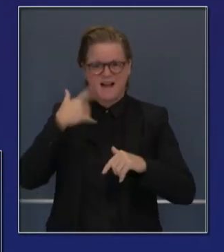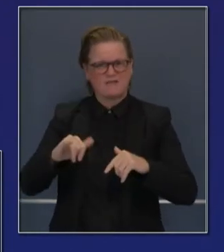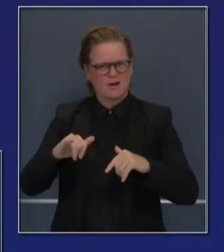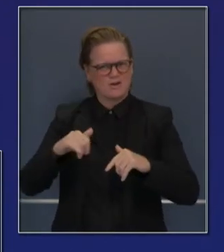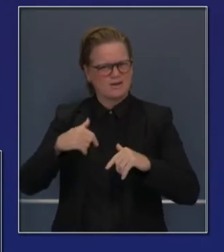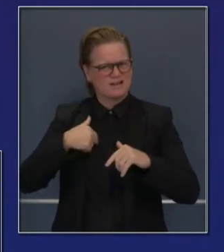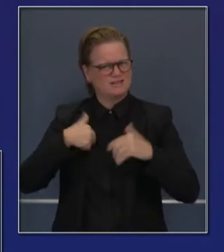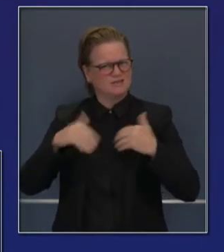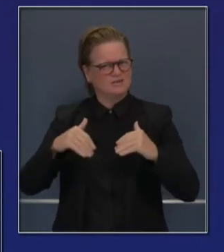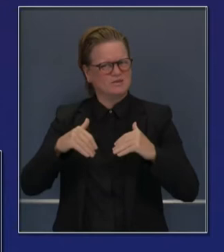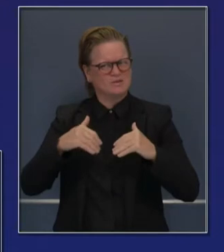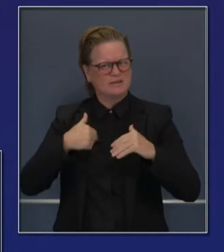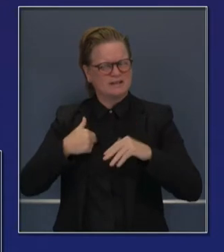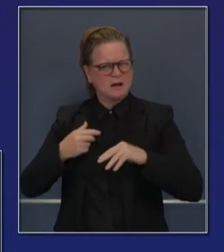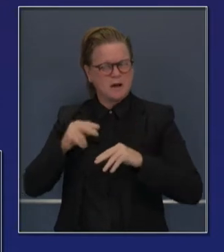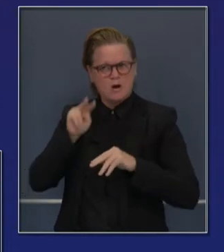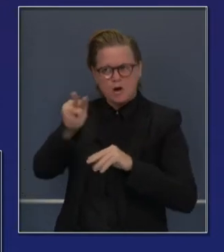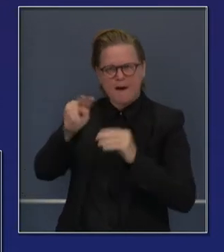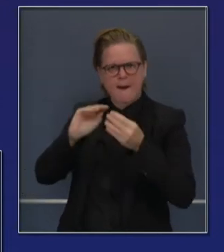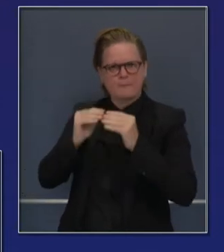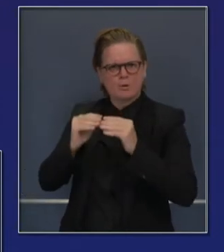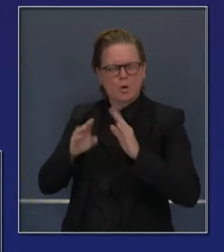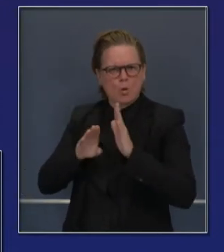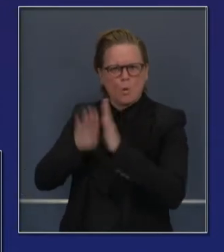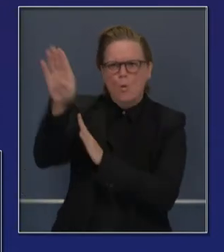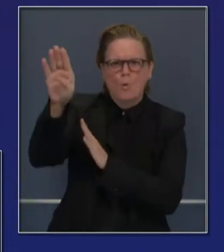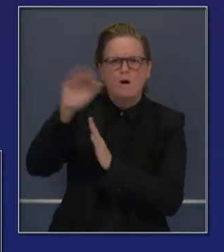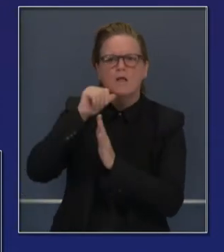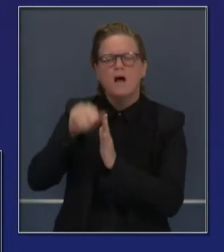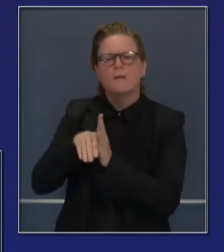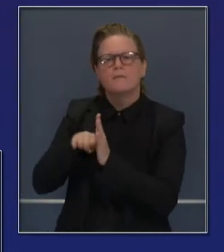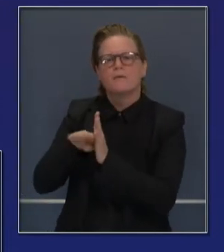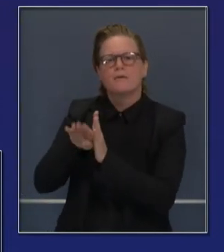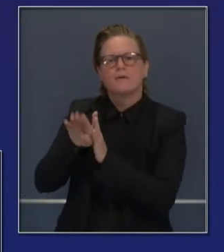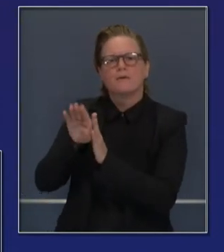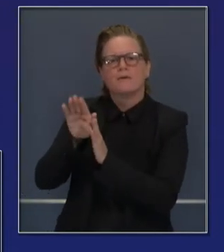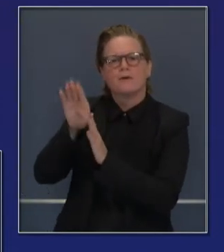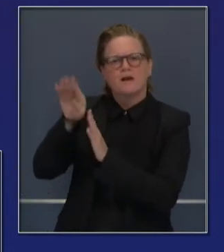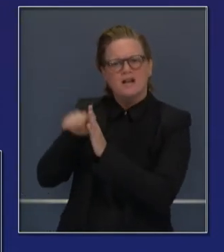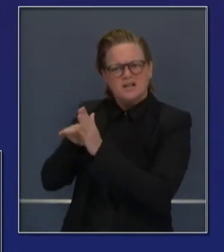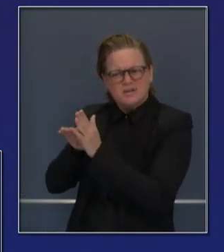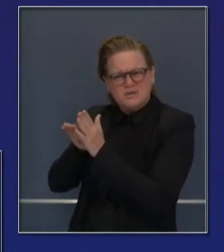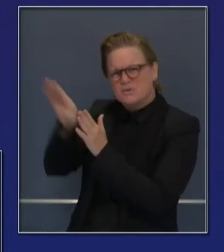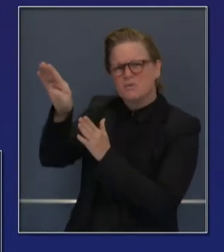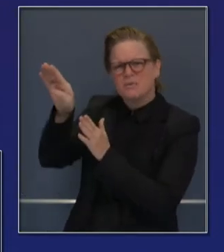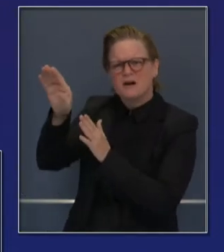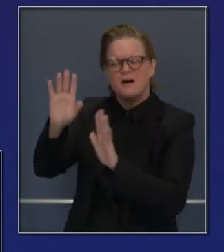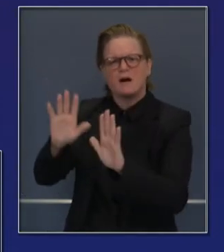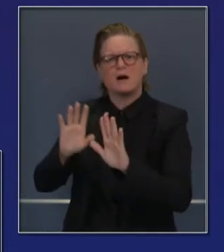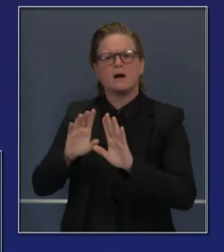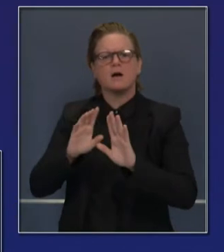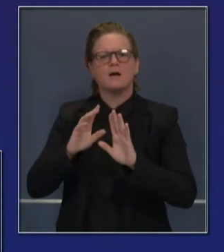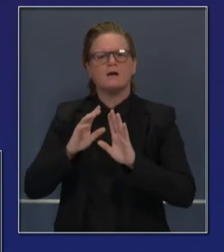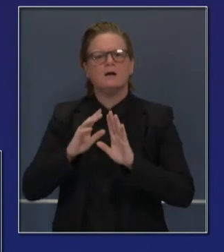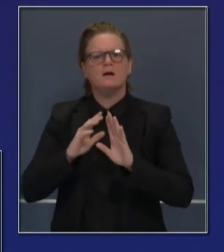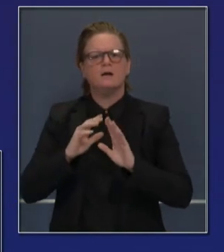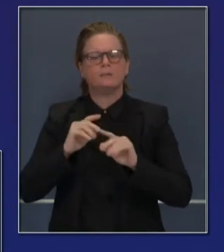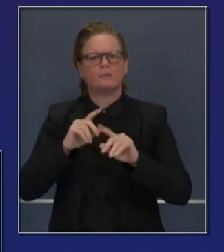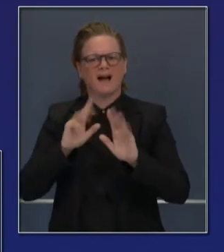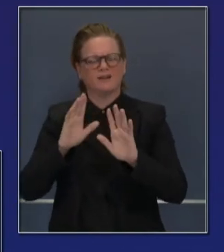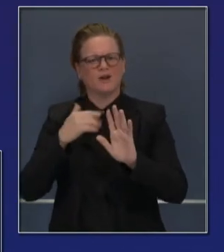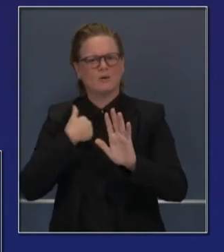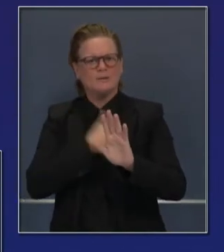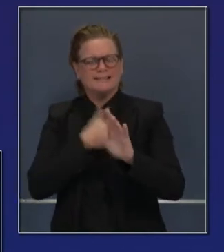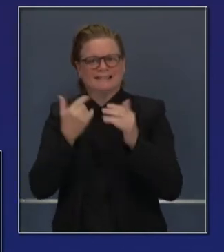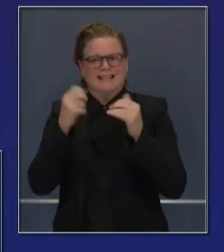And let's get to that before our nerves are calmed by being the 11th best of the